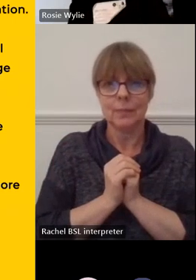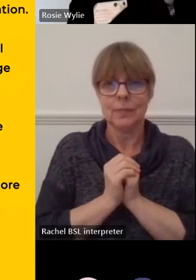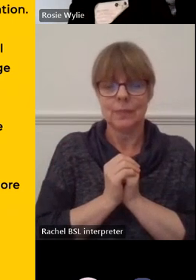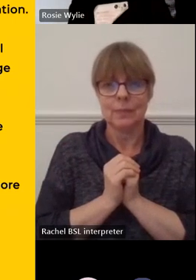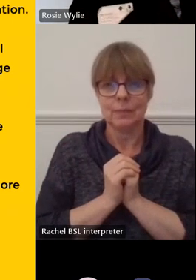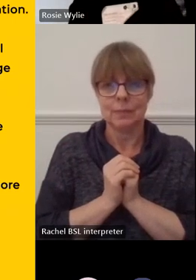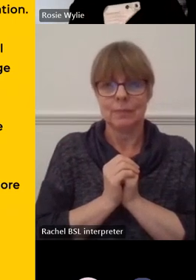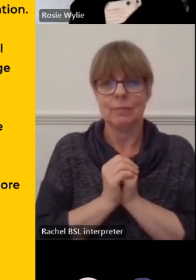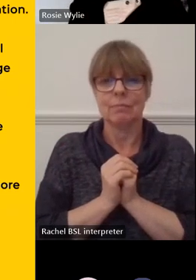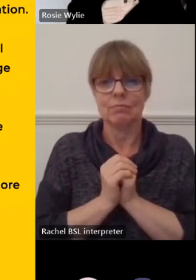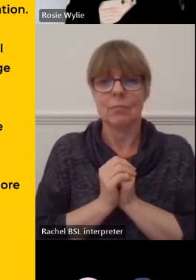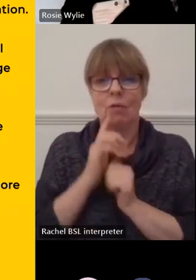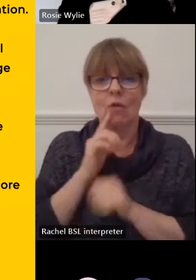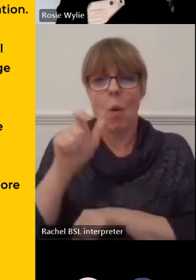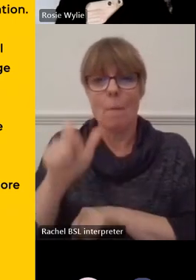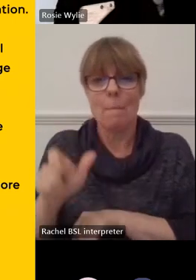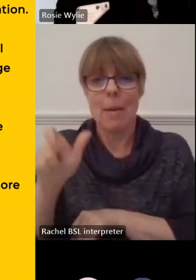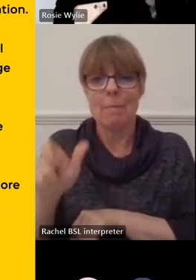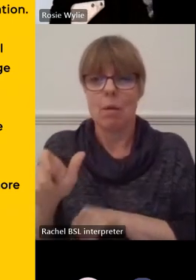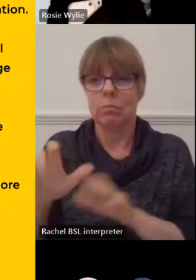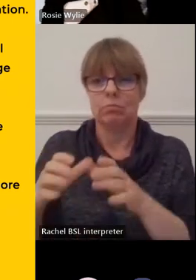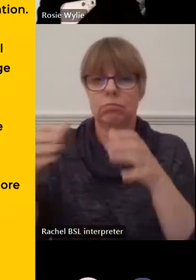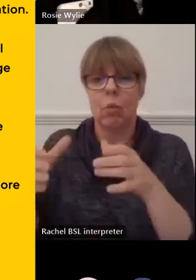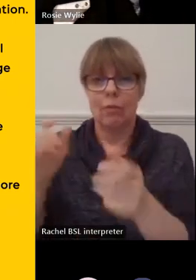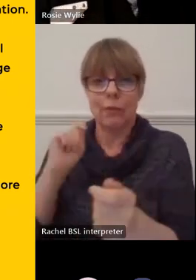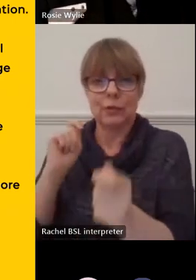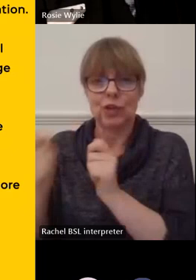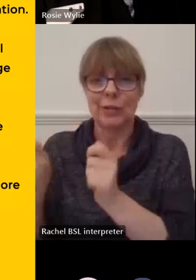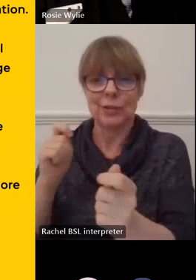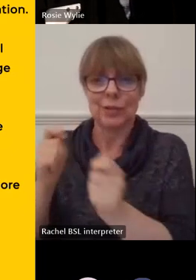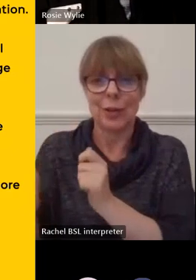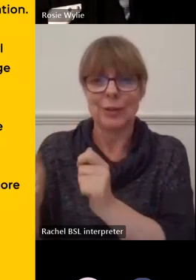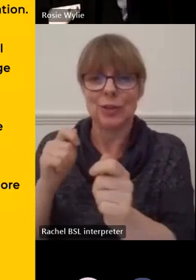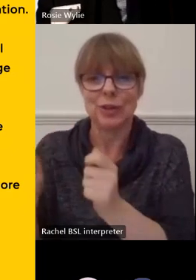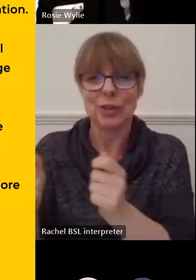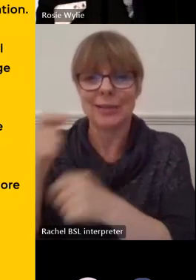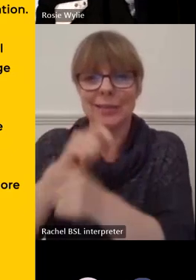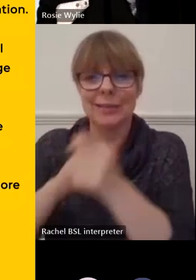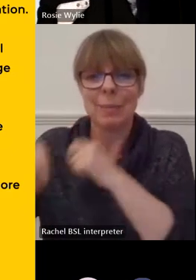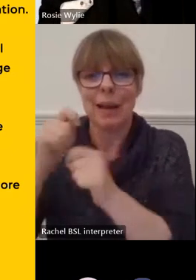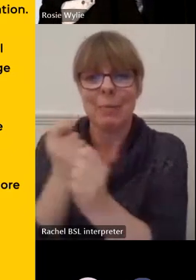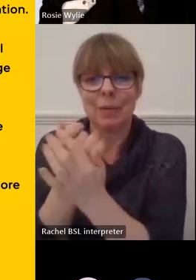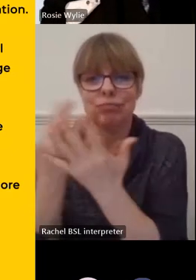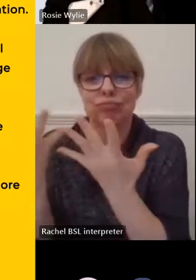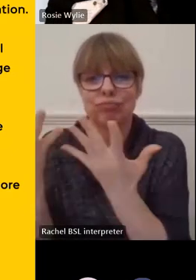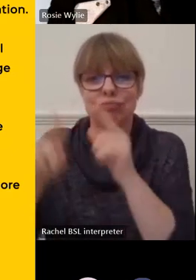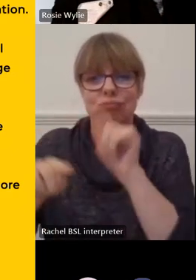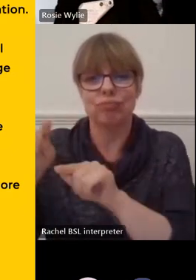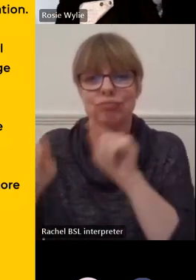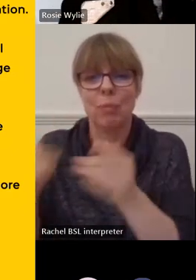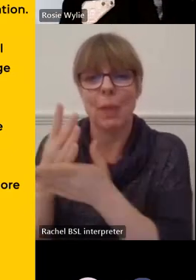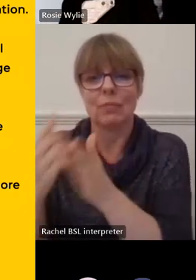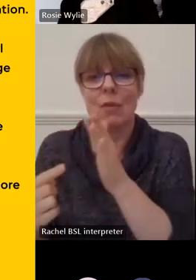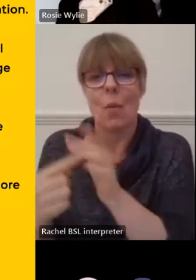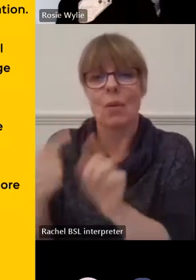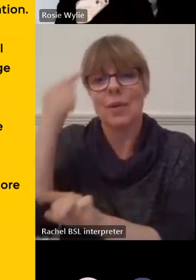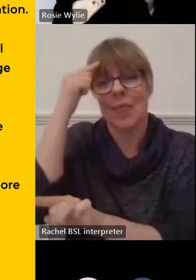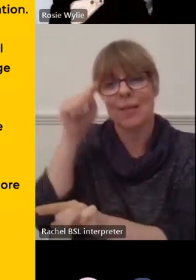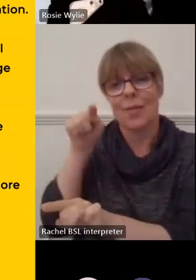the demographic change is important to be considered in whatever we're doing. And at Jambo